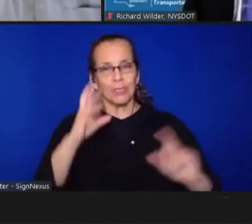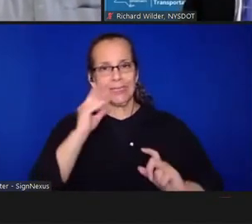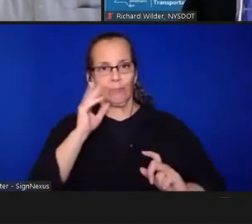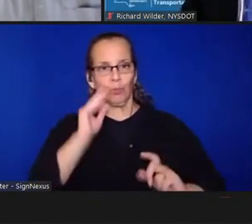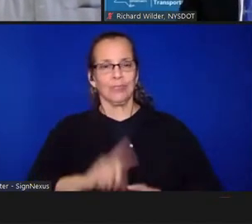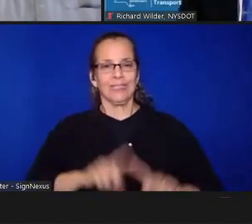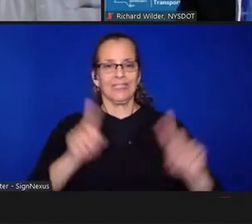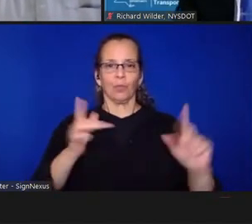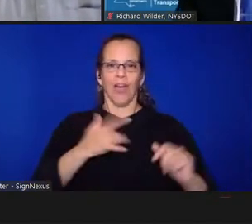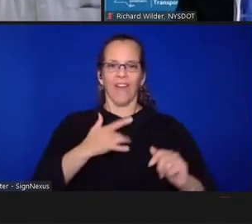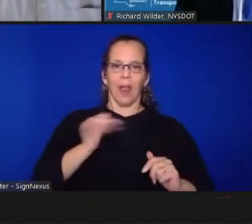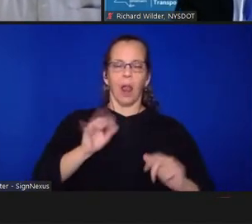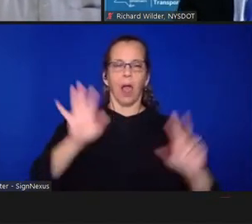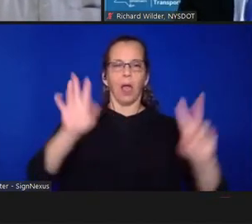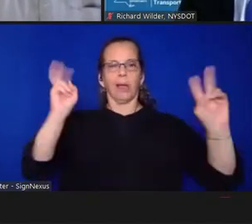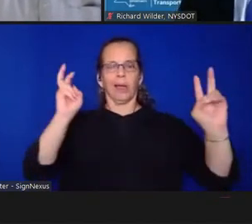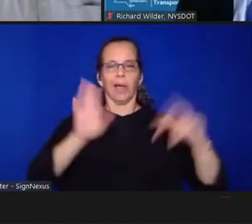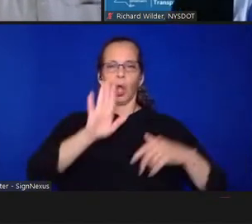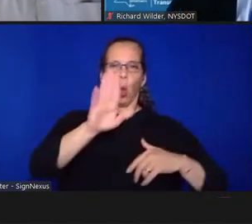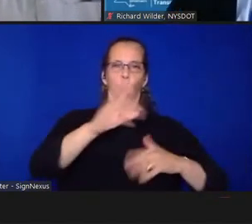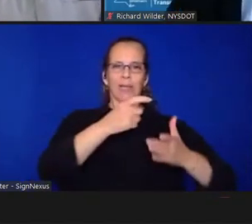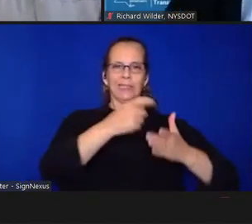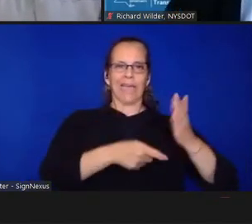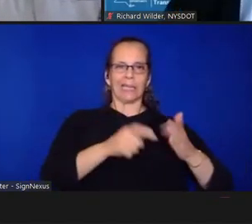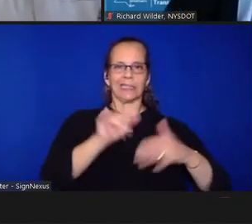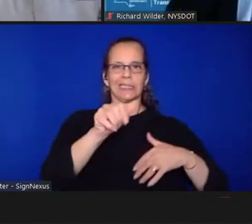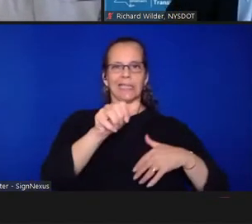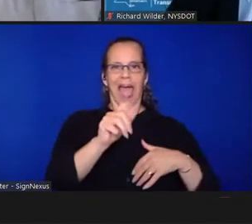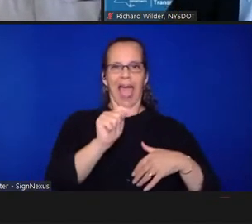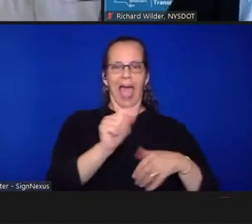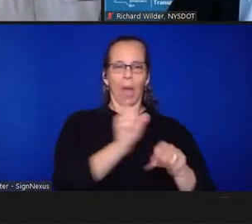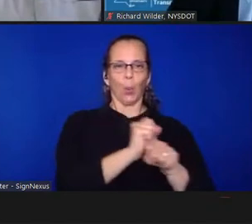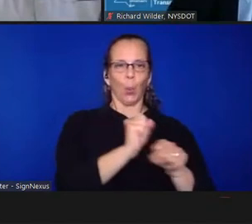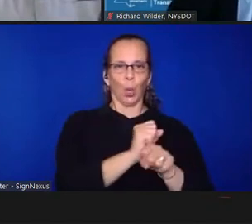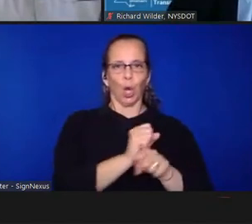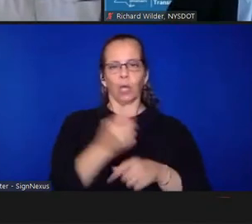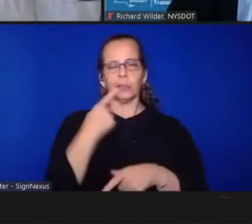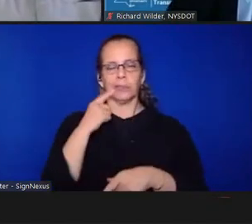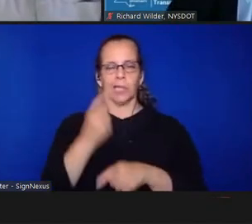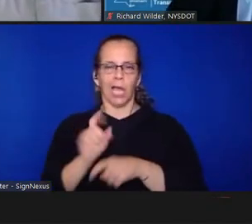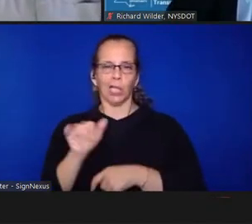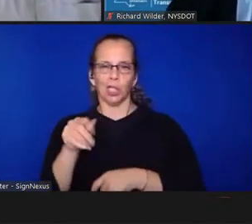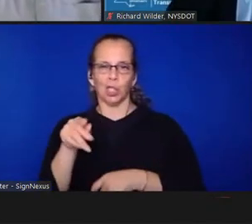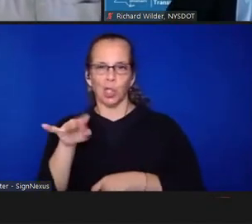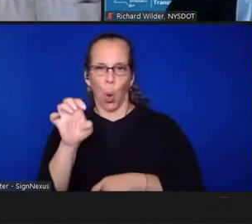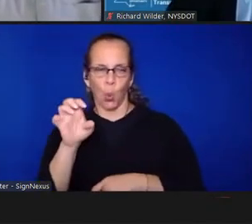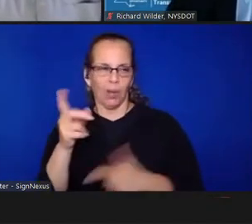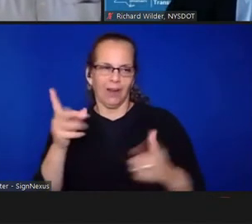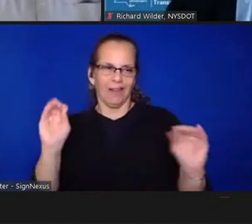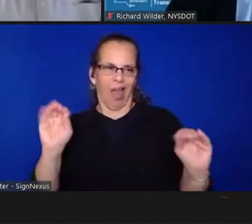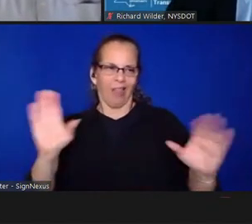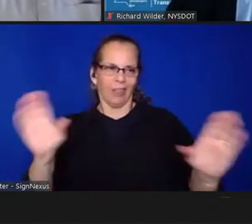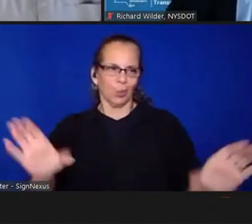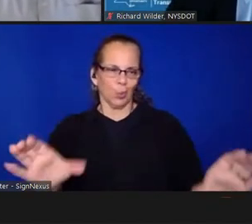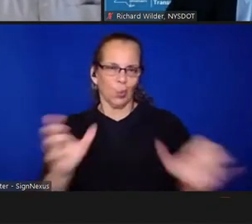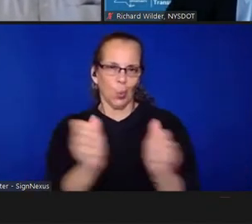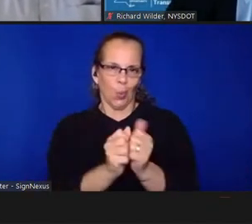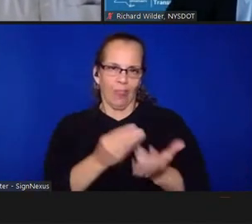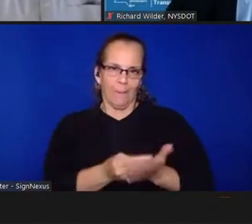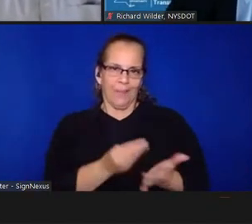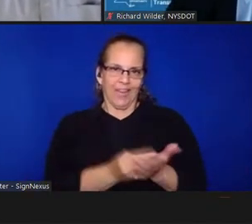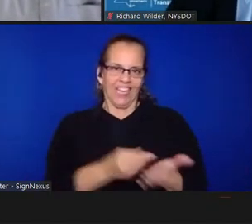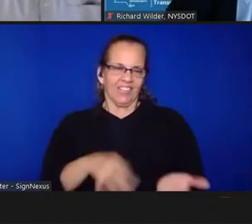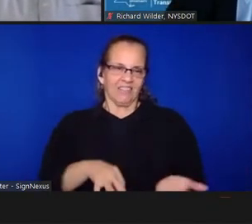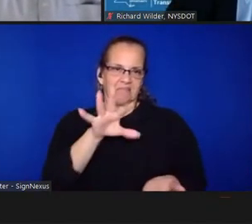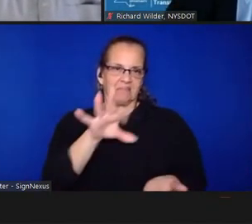your taxes at work is just kind of a joke to people when they think that nothing is being done with the money they're paying that